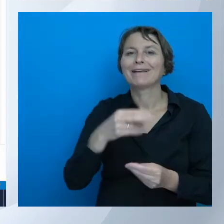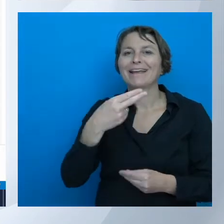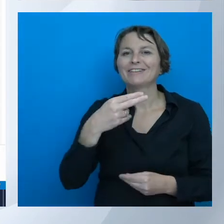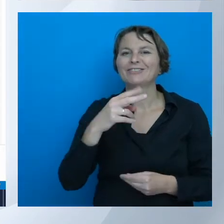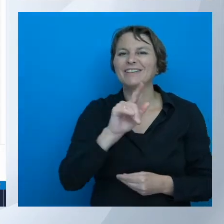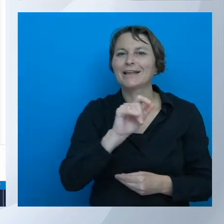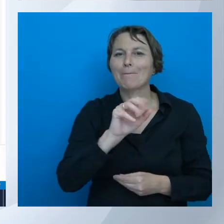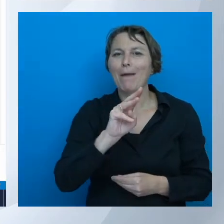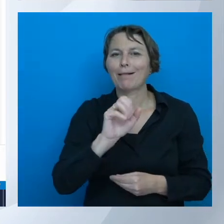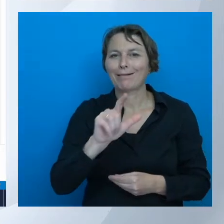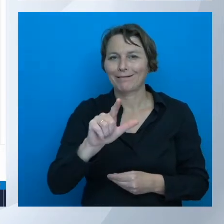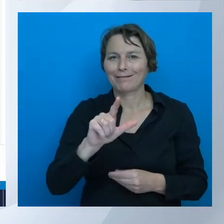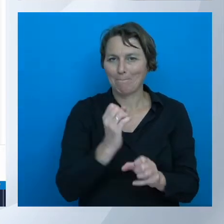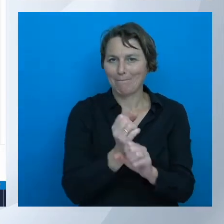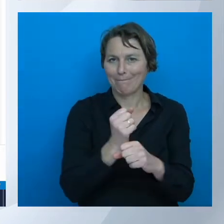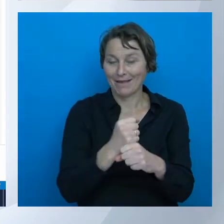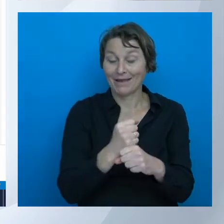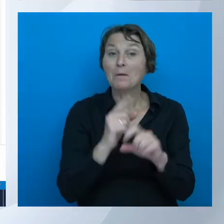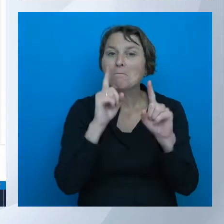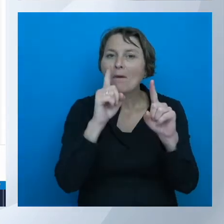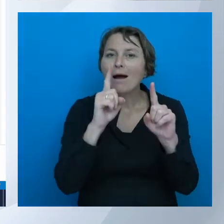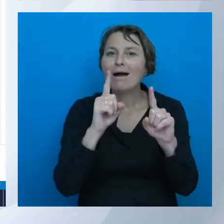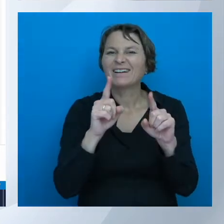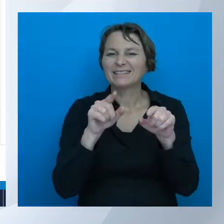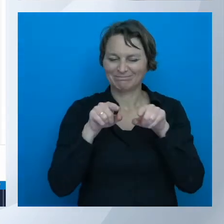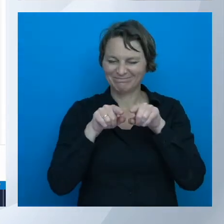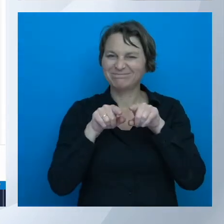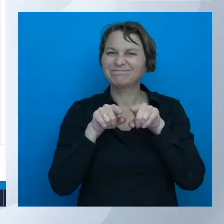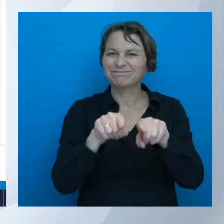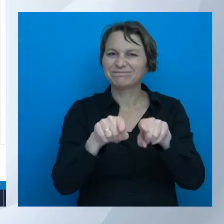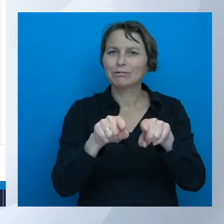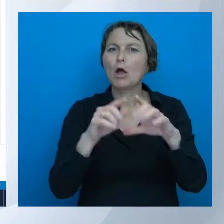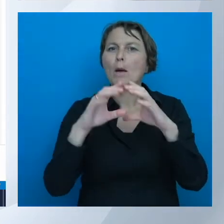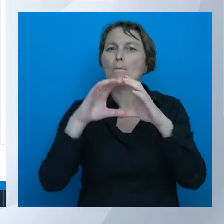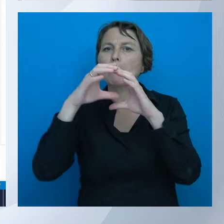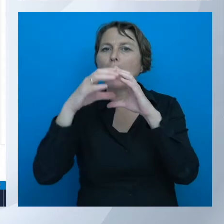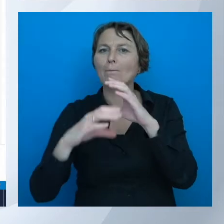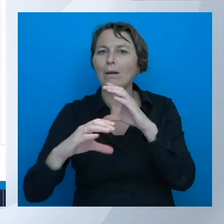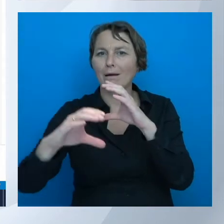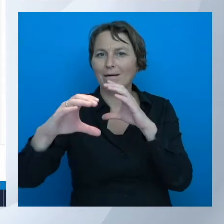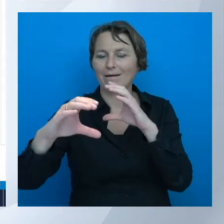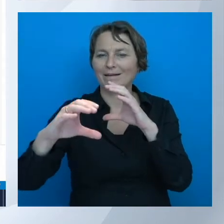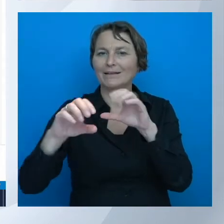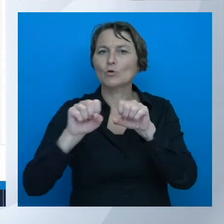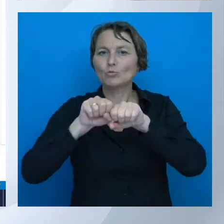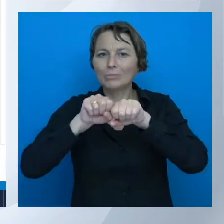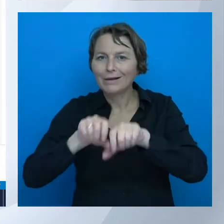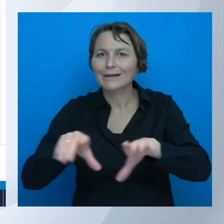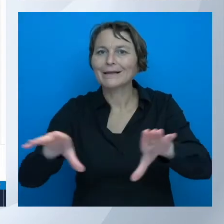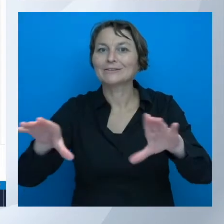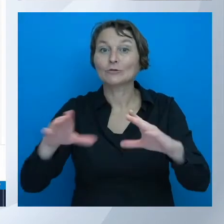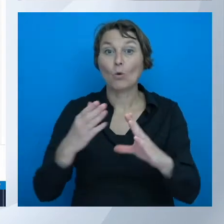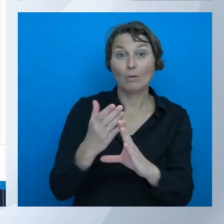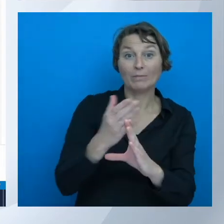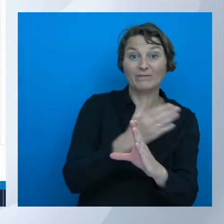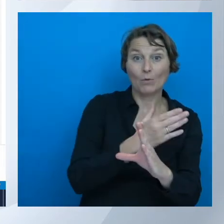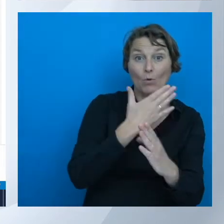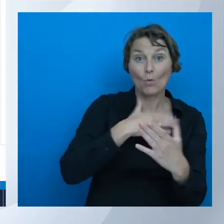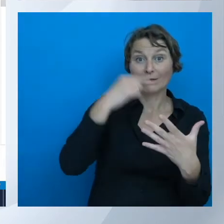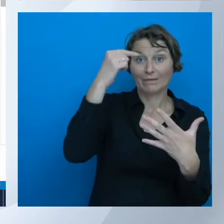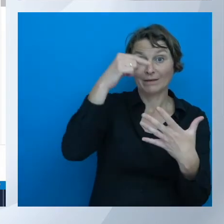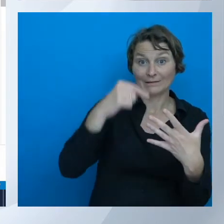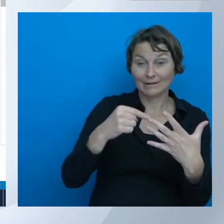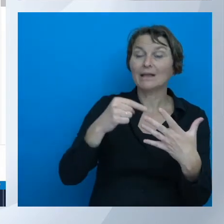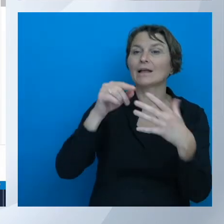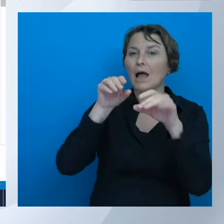use a pipeline, a release pipeline, to do all the things that I need to do. So if I go to my blog, what you will see is,